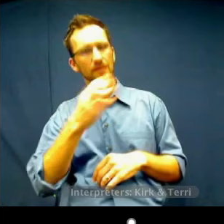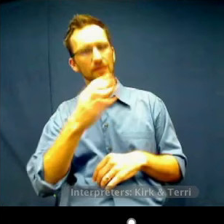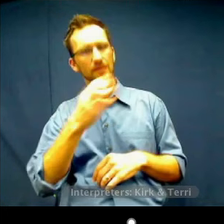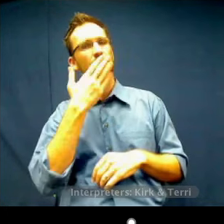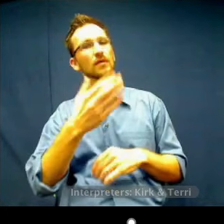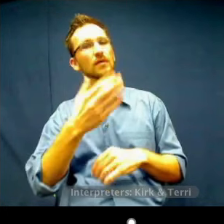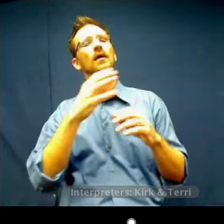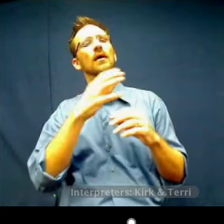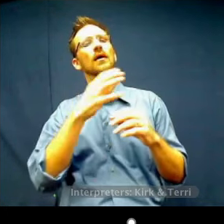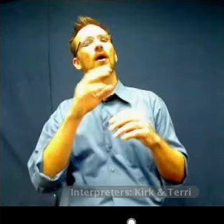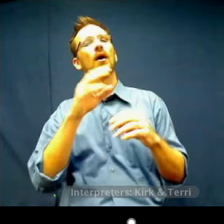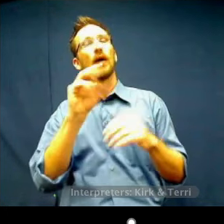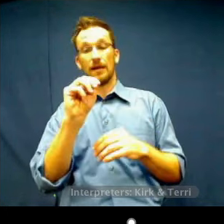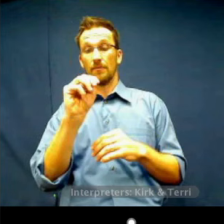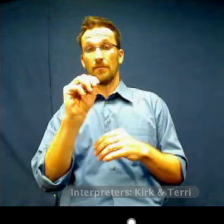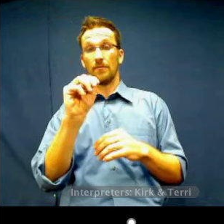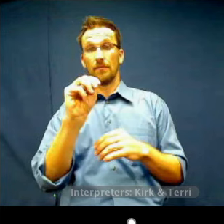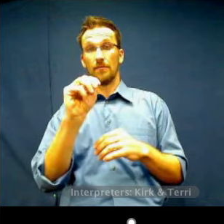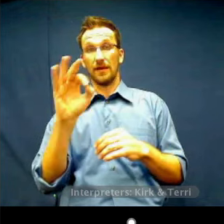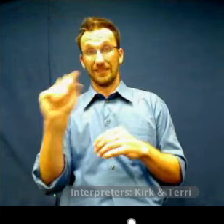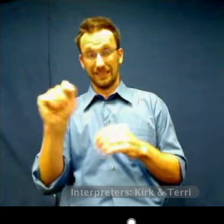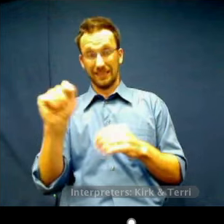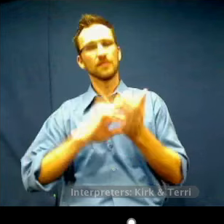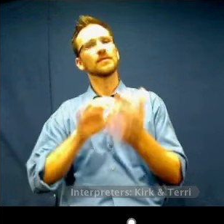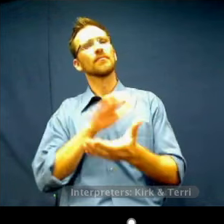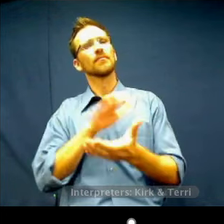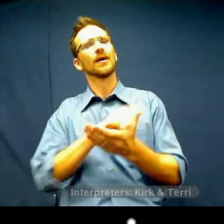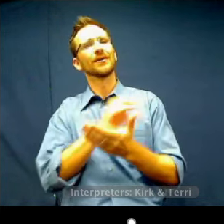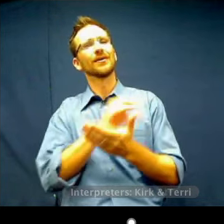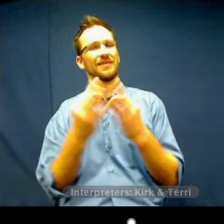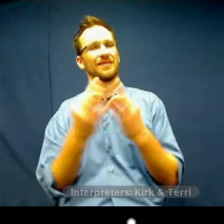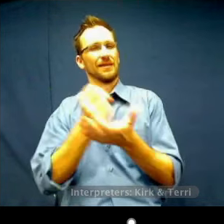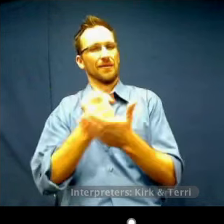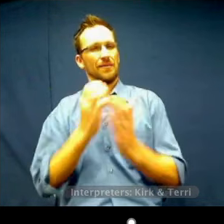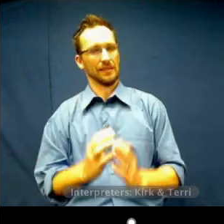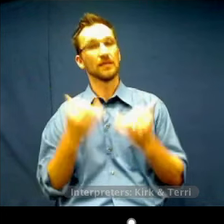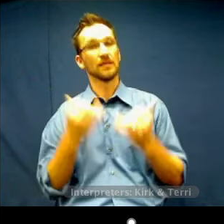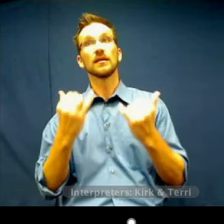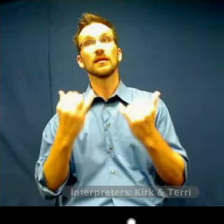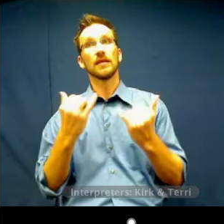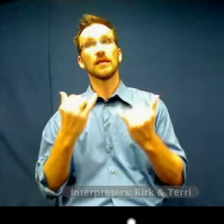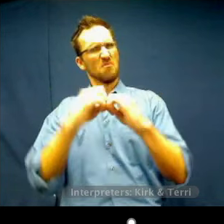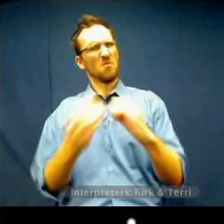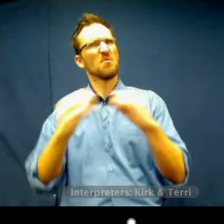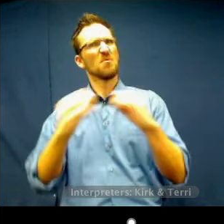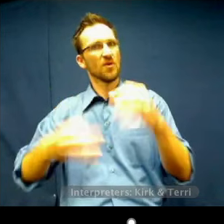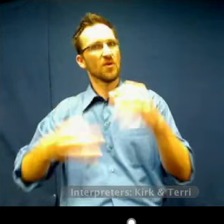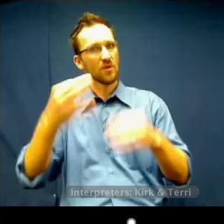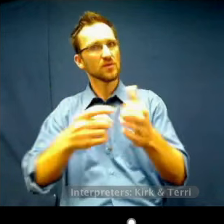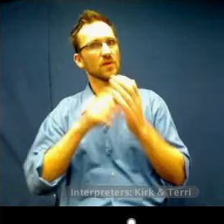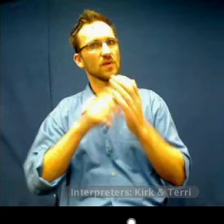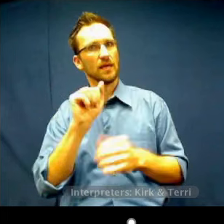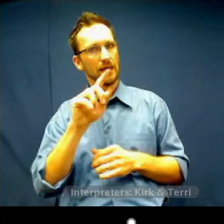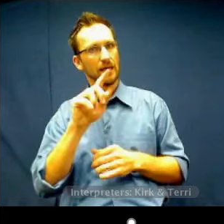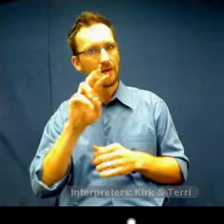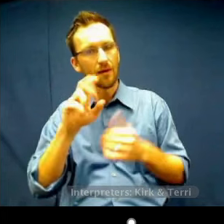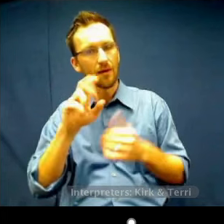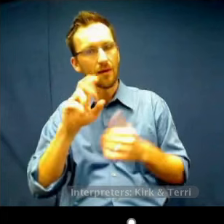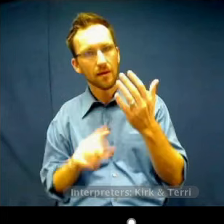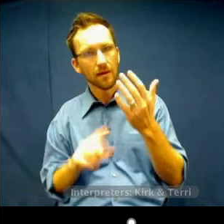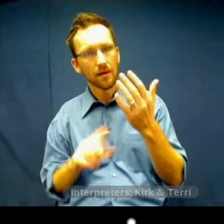More and more courts are requiring ADR and mediation, and yes, the goal obviously is